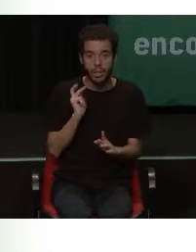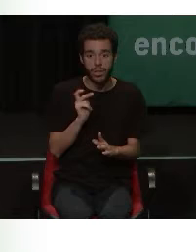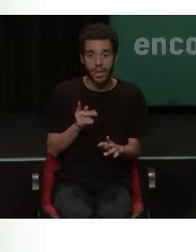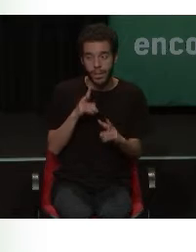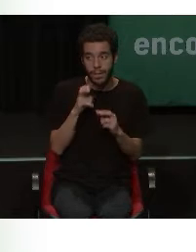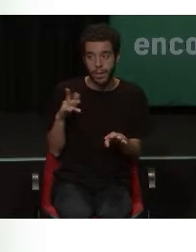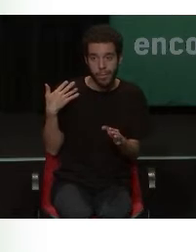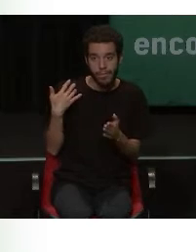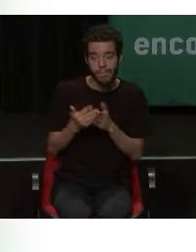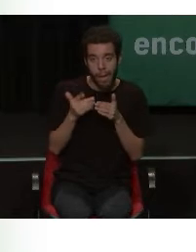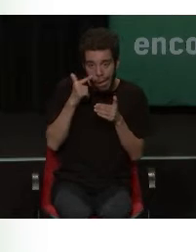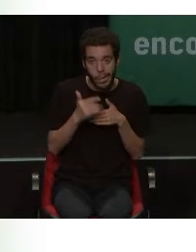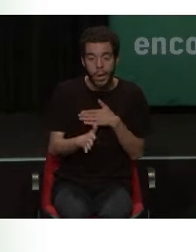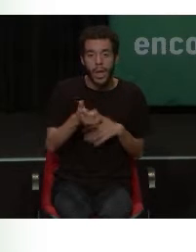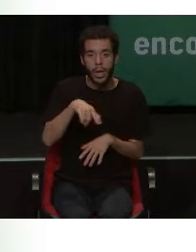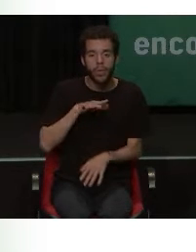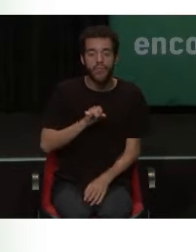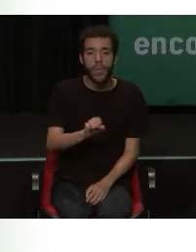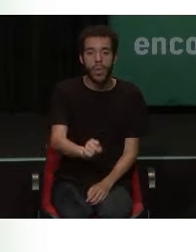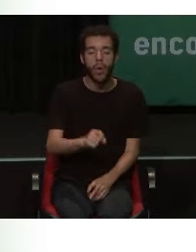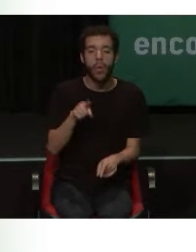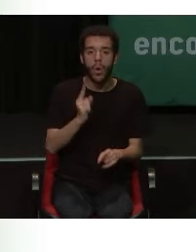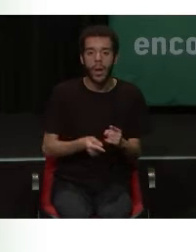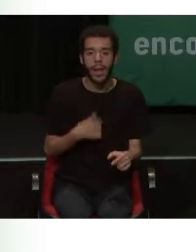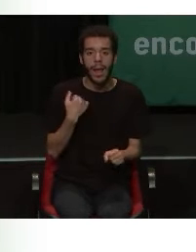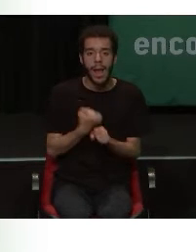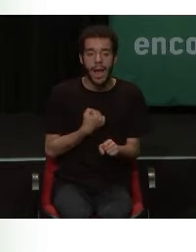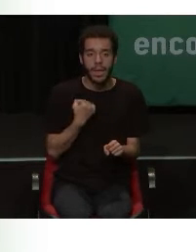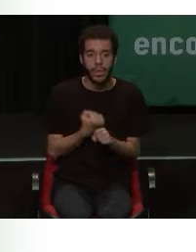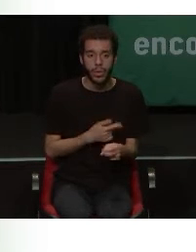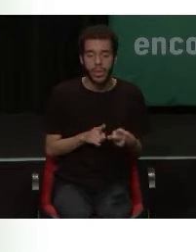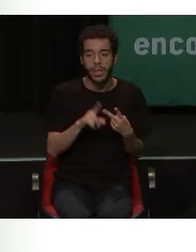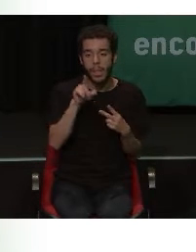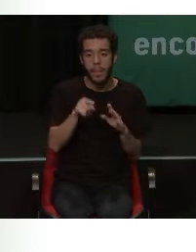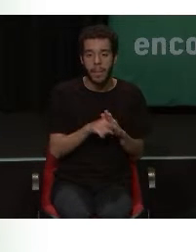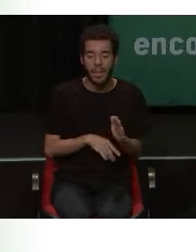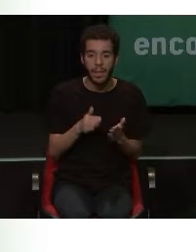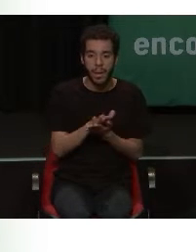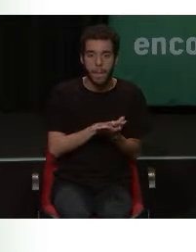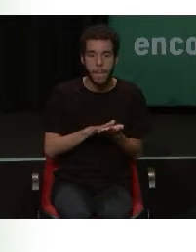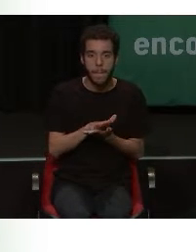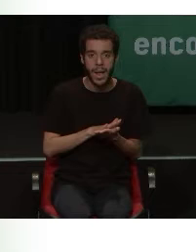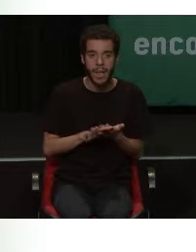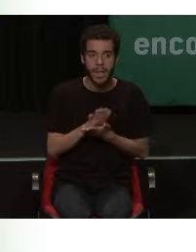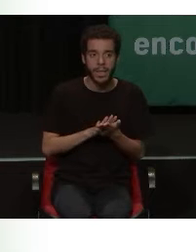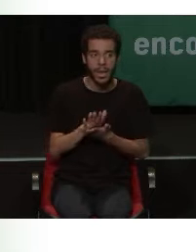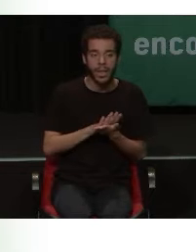these last years of research, we managed to identify actions and measures, basic